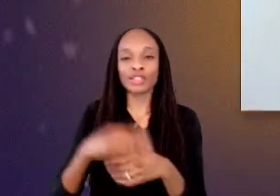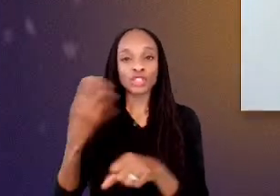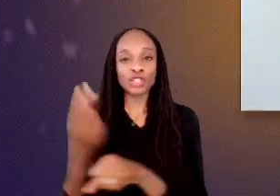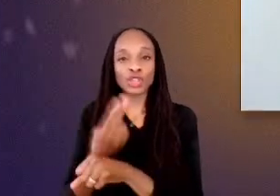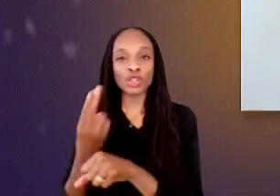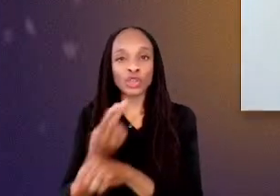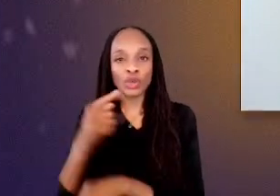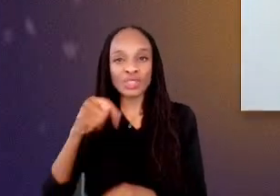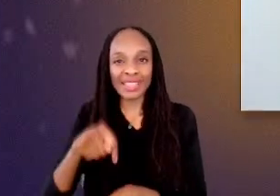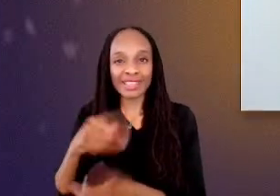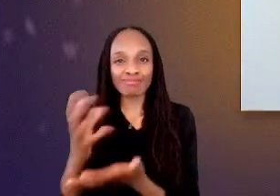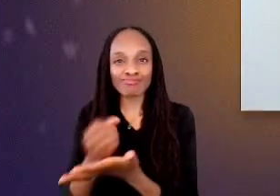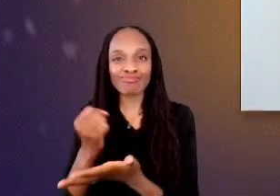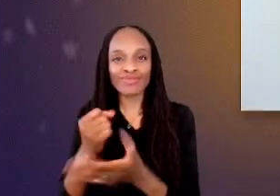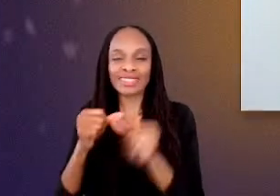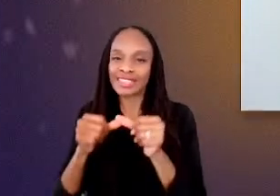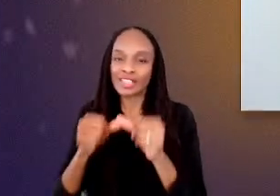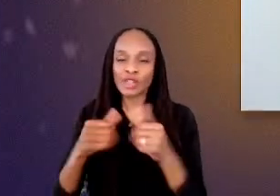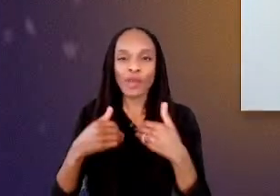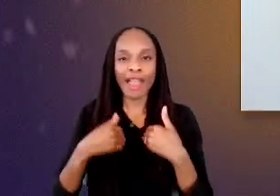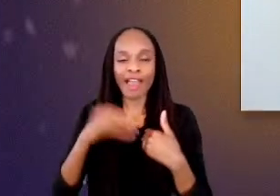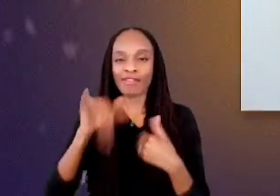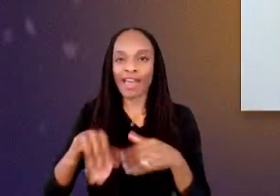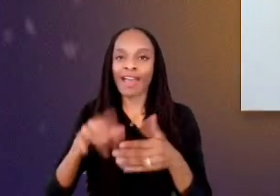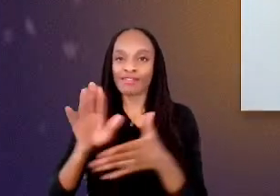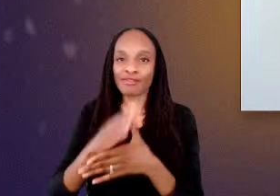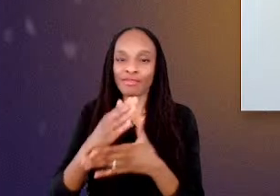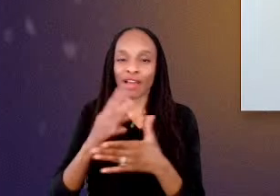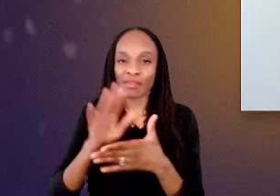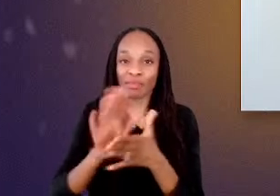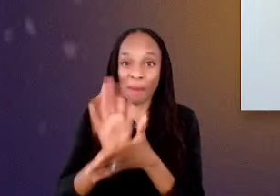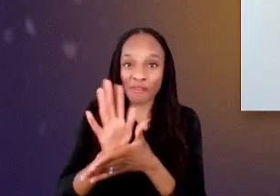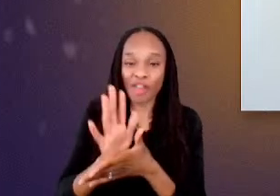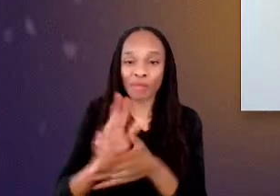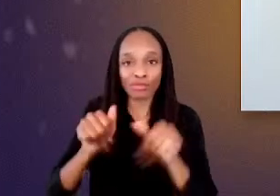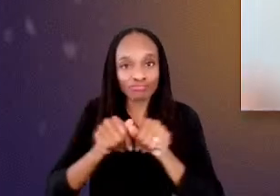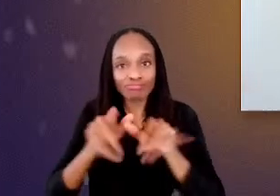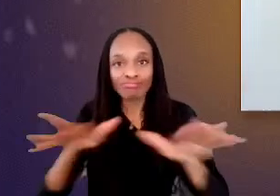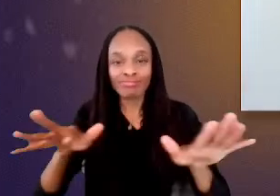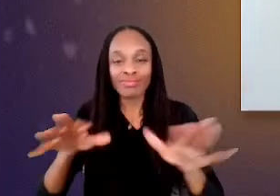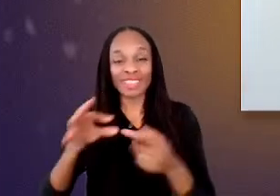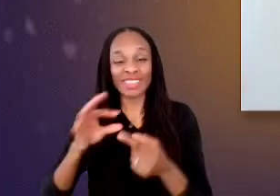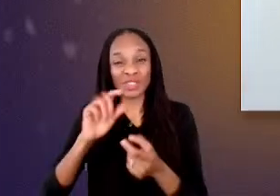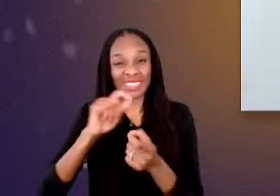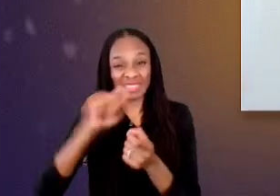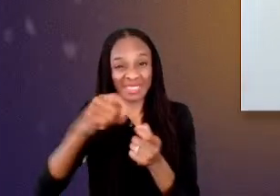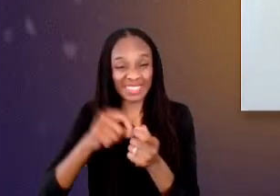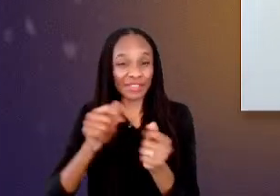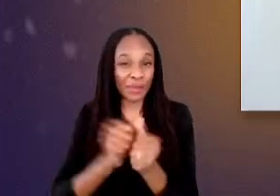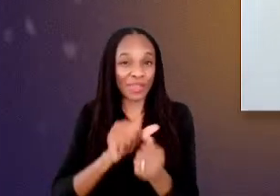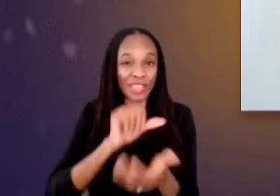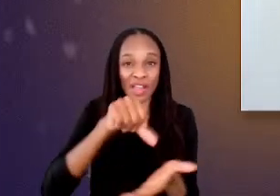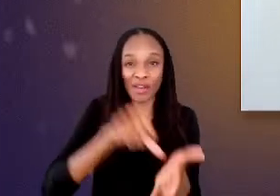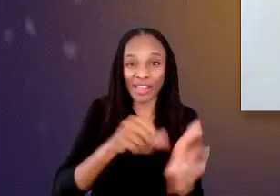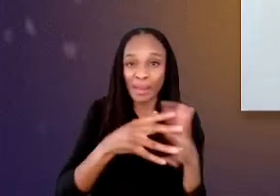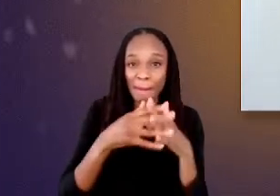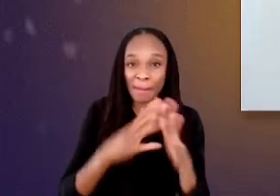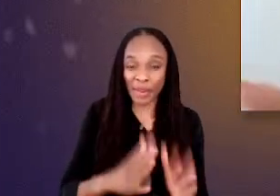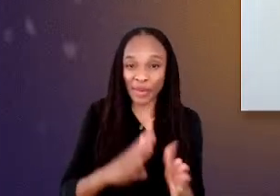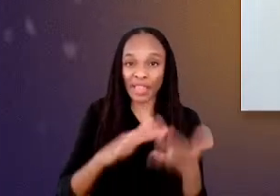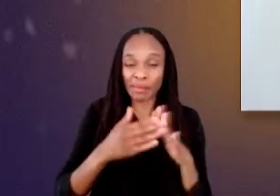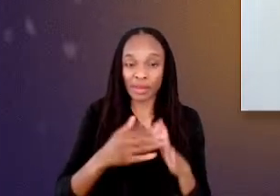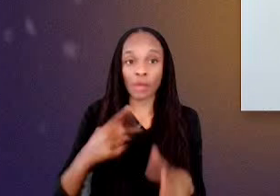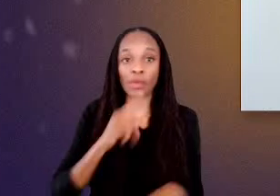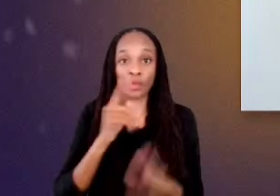to continue to get the film out to audiences, specifically the Iranian American community. We made a choice to really pivot to focusing on that and